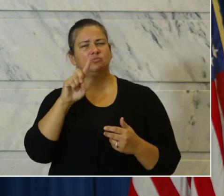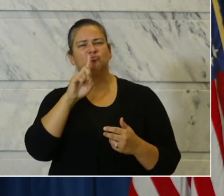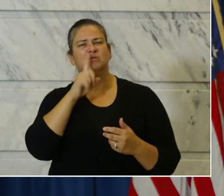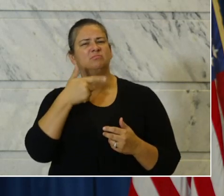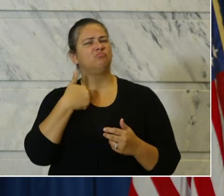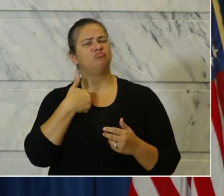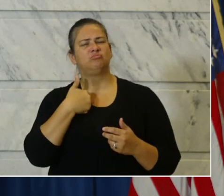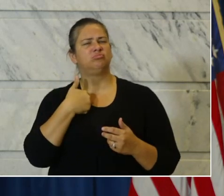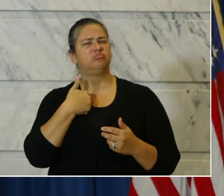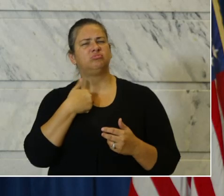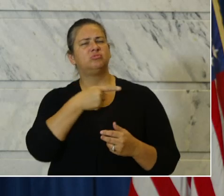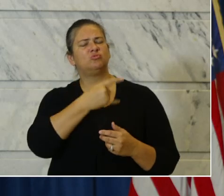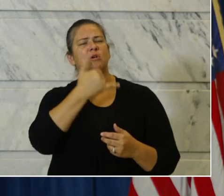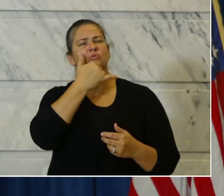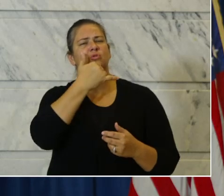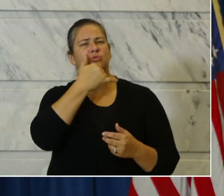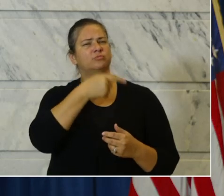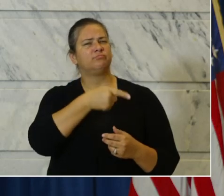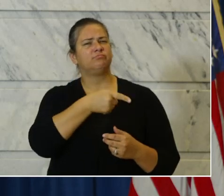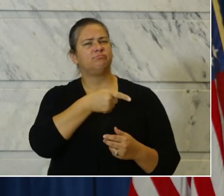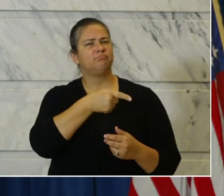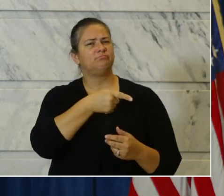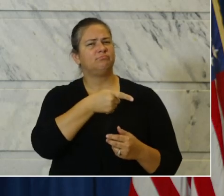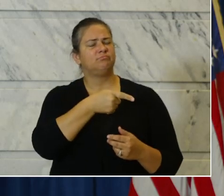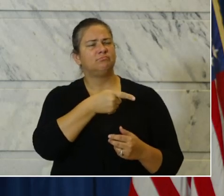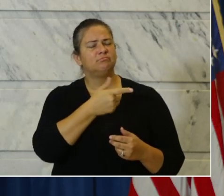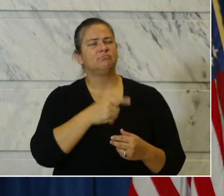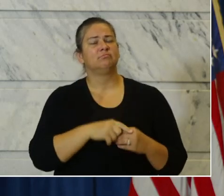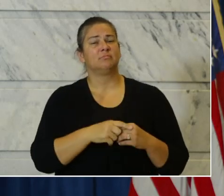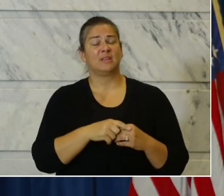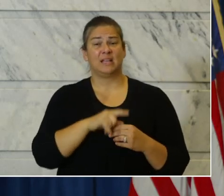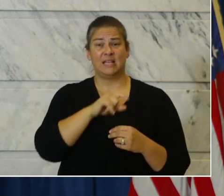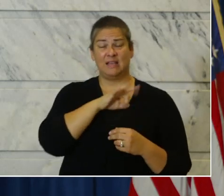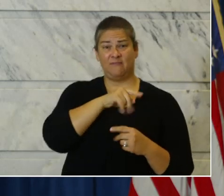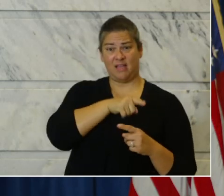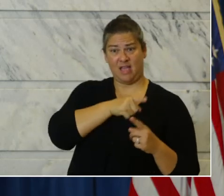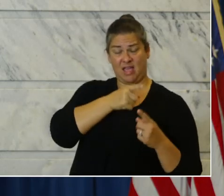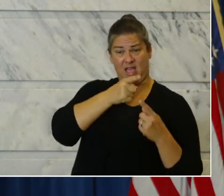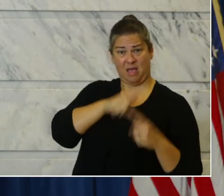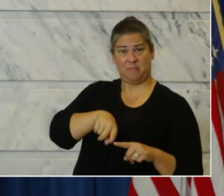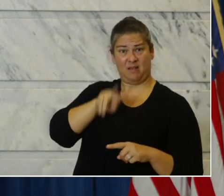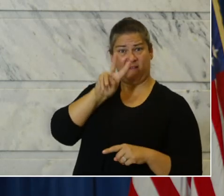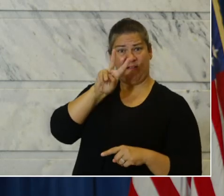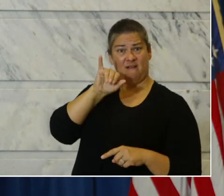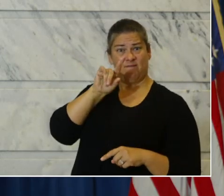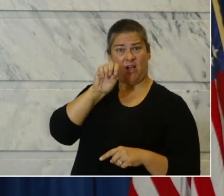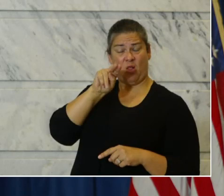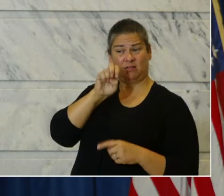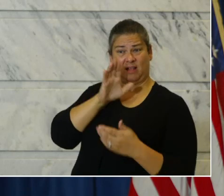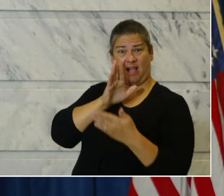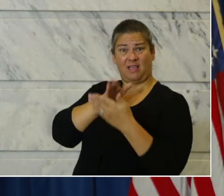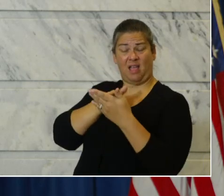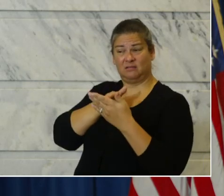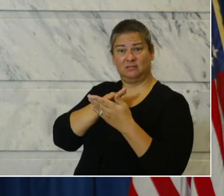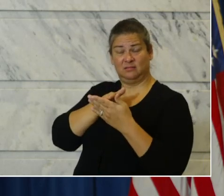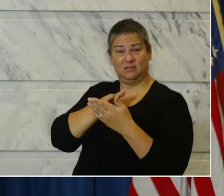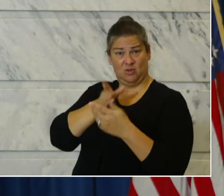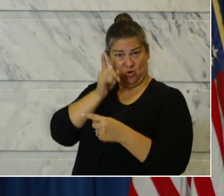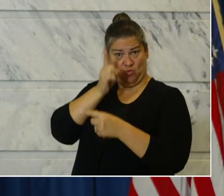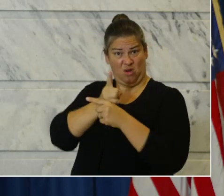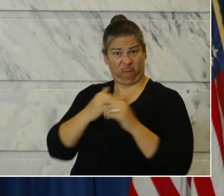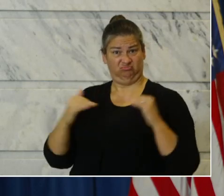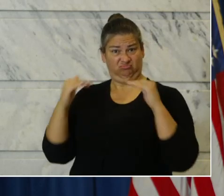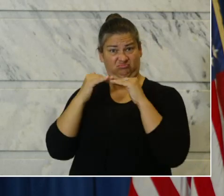wrong. And the answer to violence can never be violence. And we want to make sure that